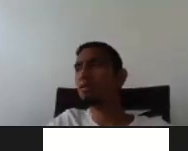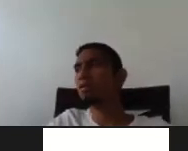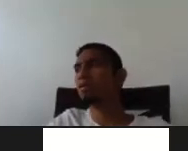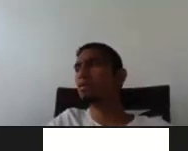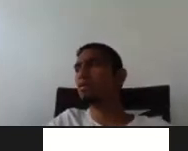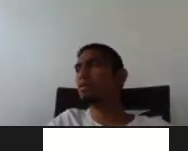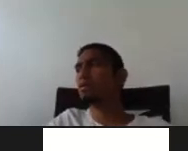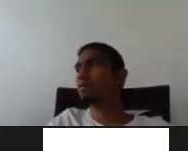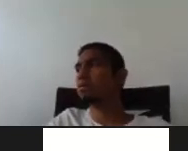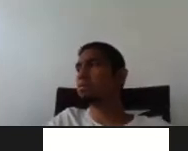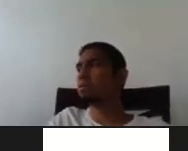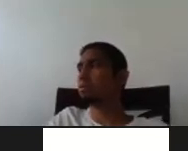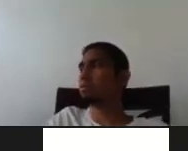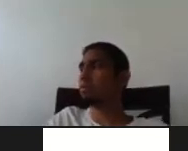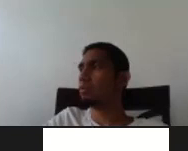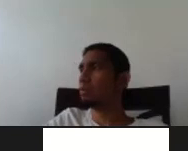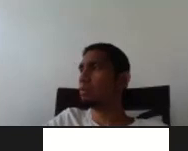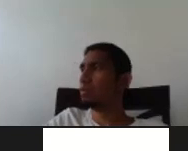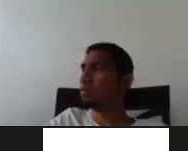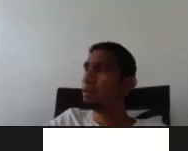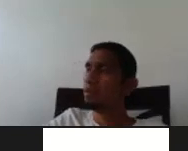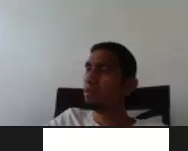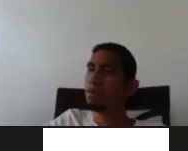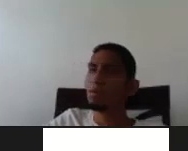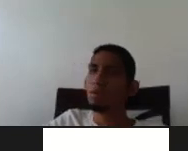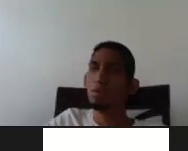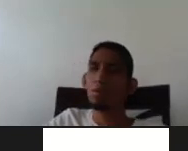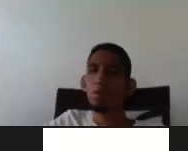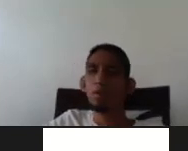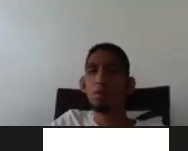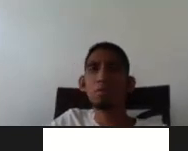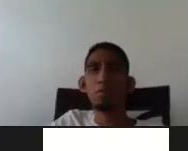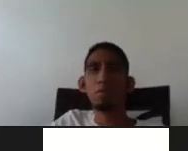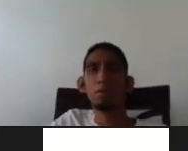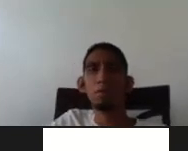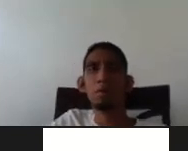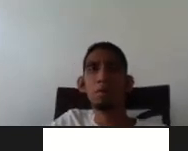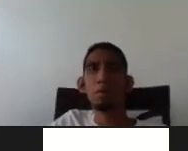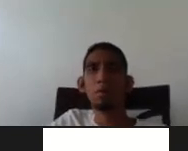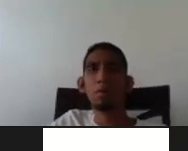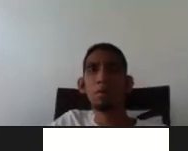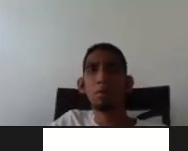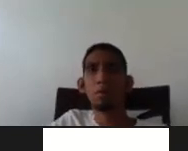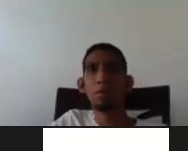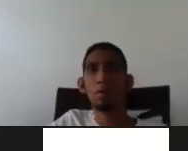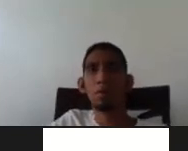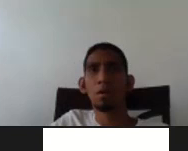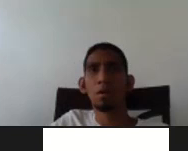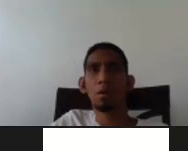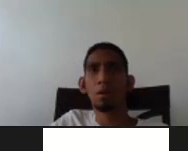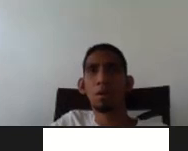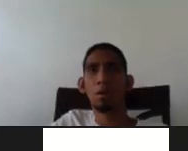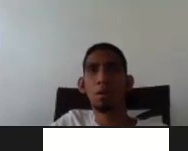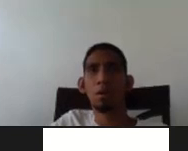be broadly accessible to empower research. And I'll talk a little bit in a moment about some more of this stuff in terms of how they want to make sure that